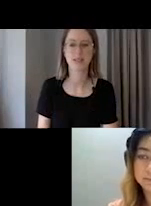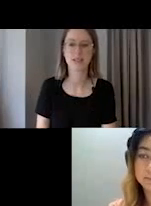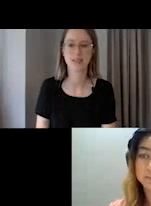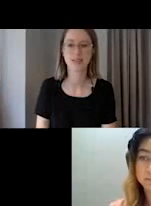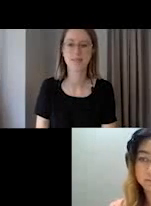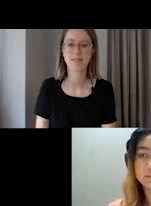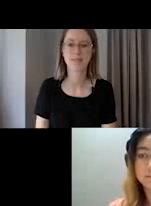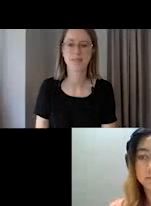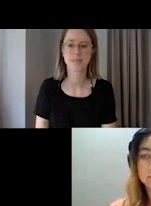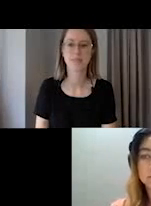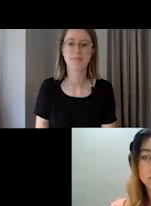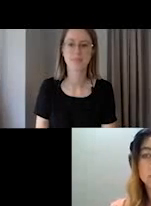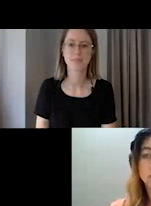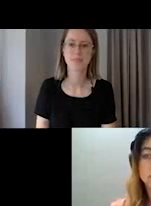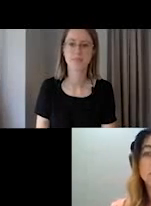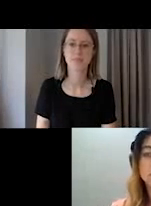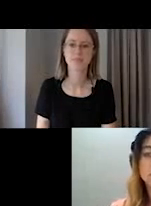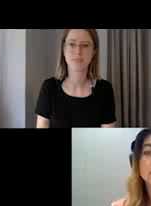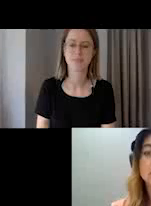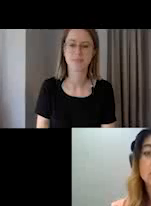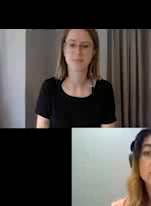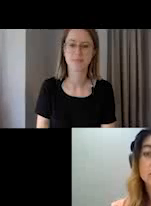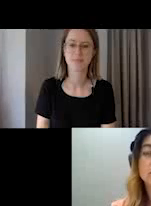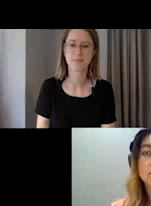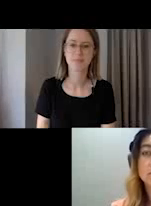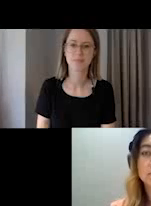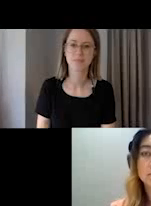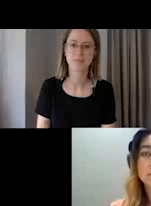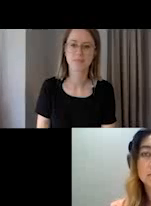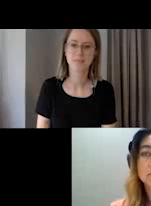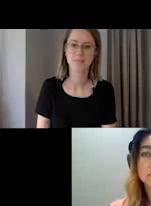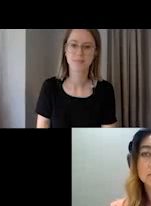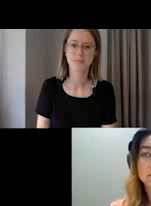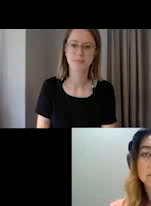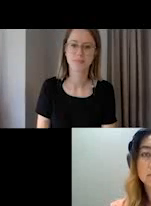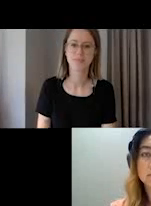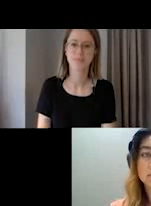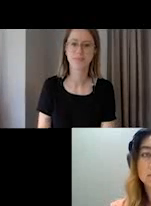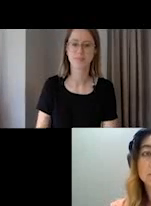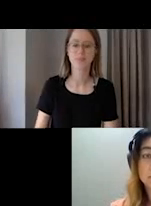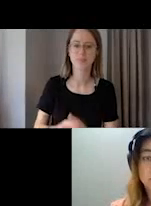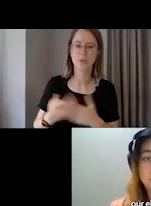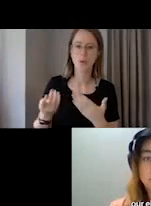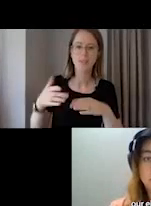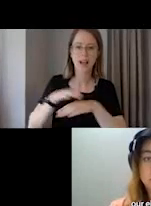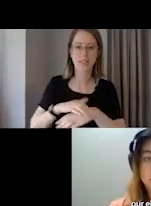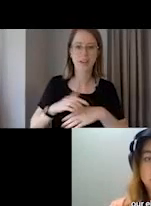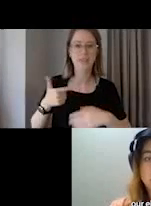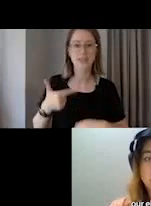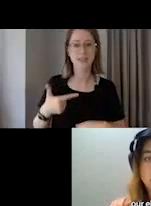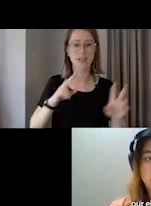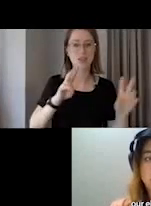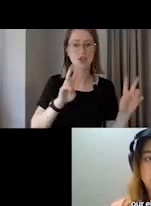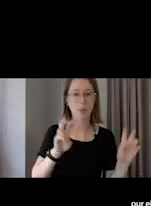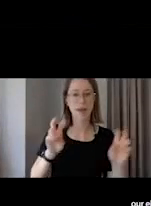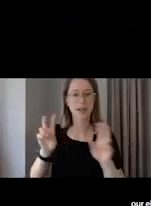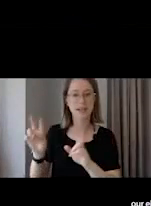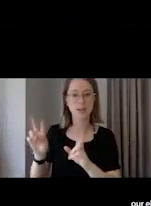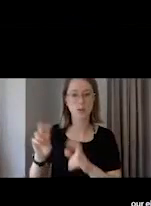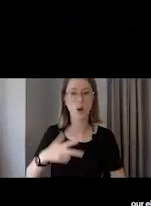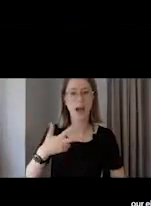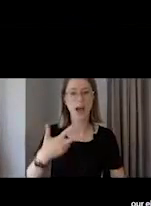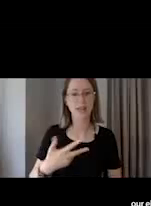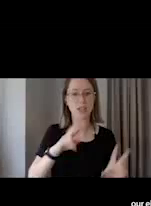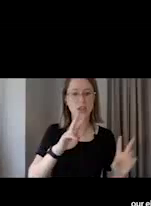you. So we cover pretty much our 7 topics, our 8 topics nearly